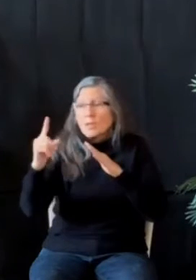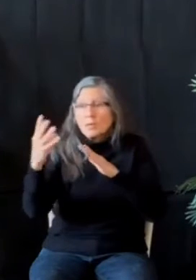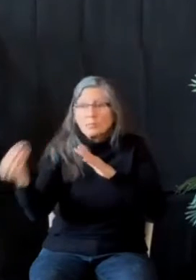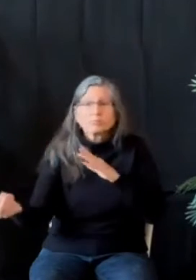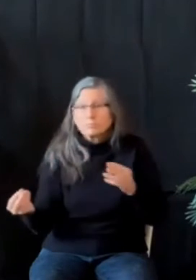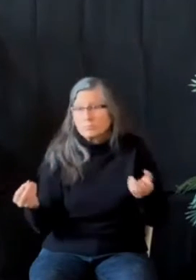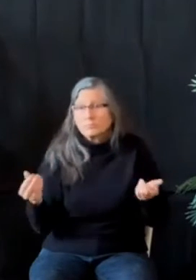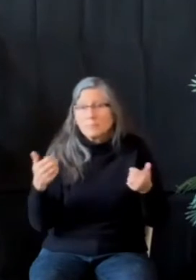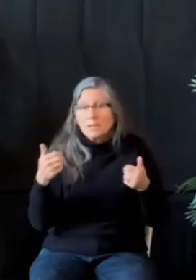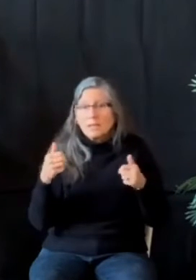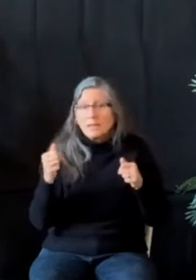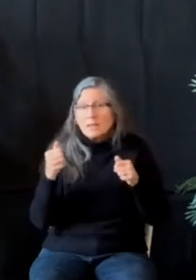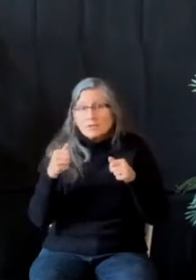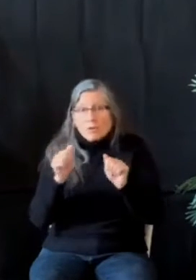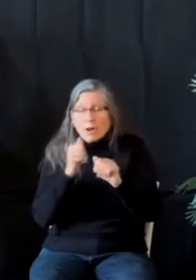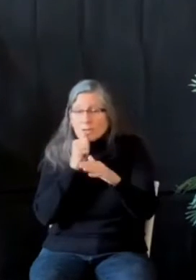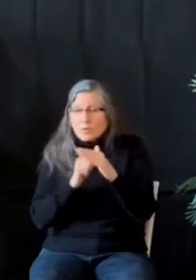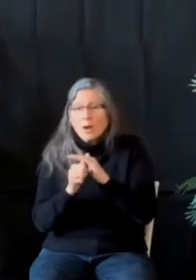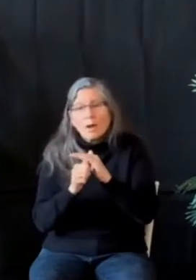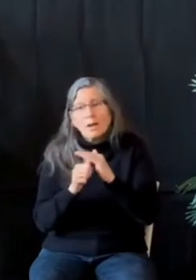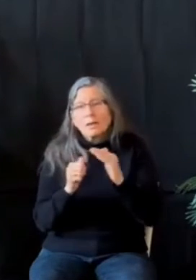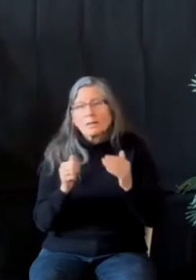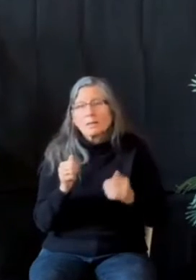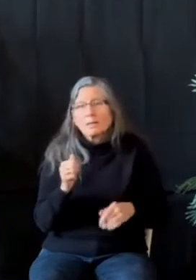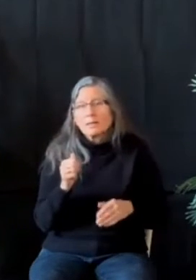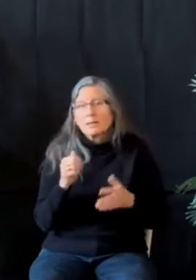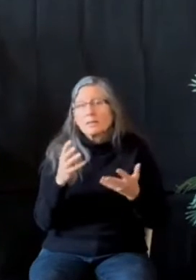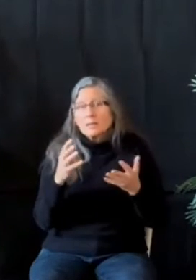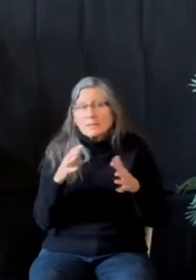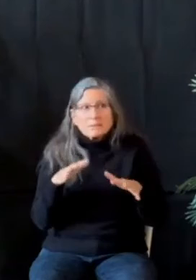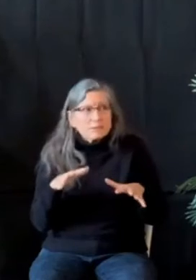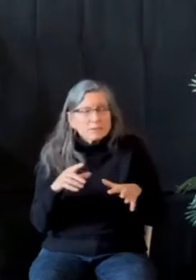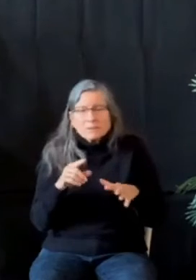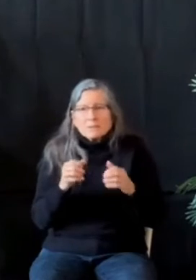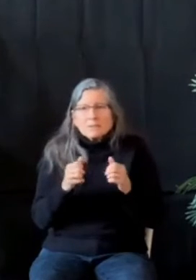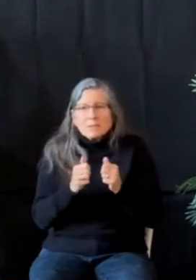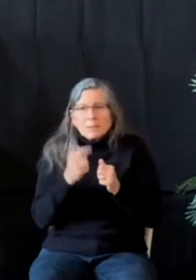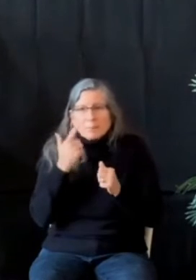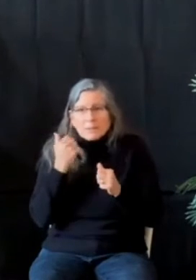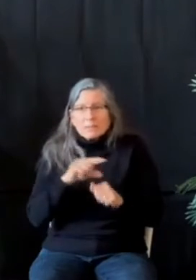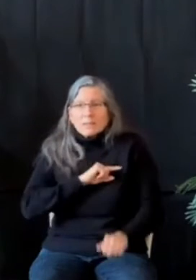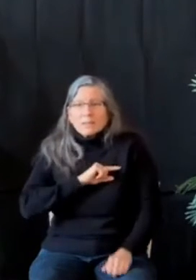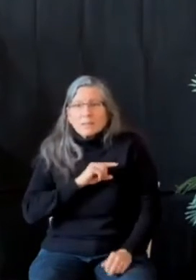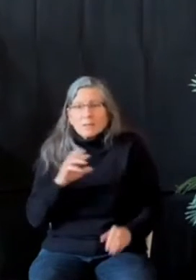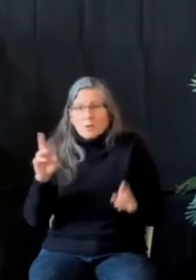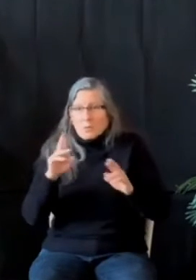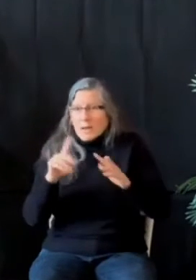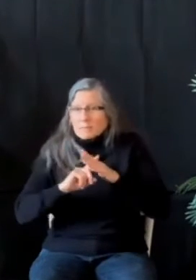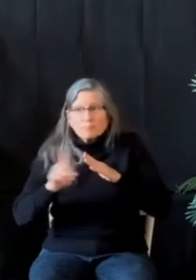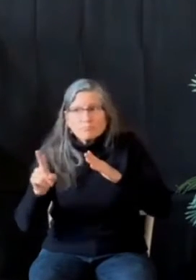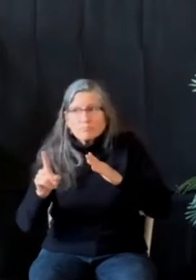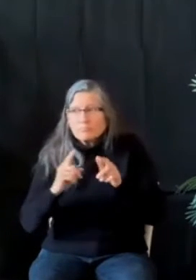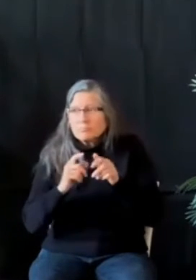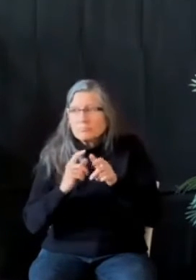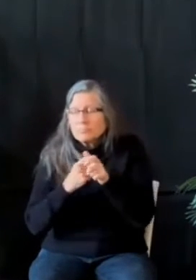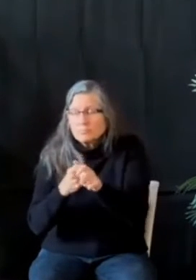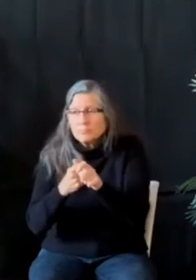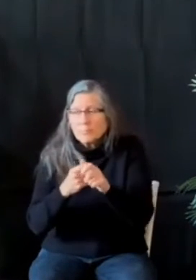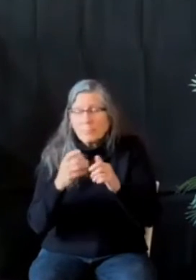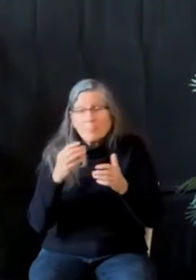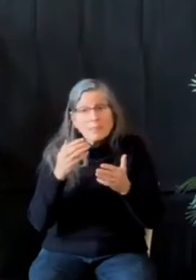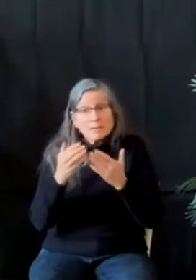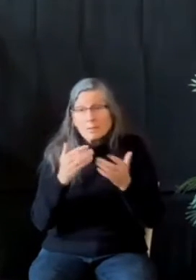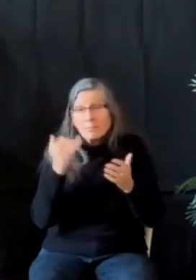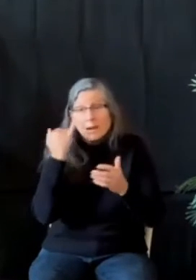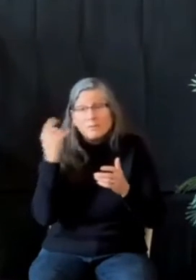escape, to try to hide. And so they are edgy with guilt, ready to run off, even when no one is after them.